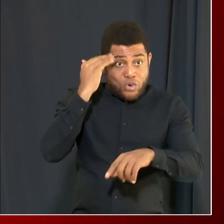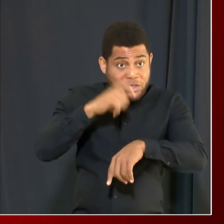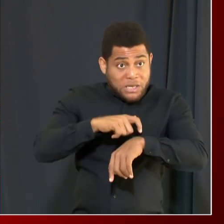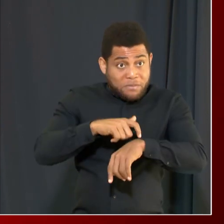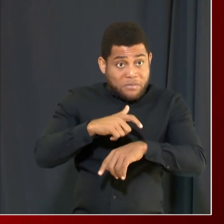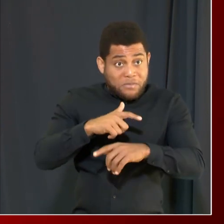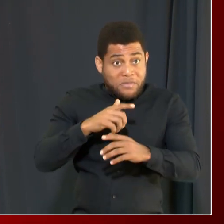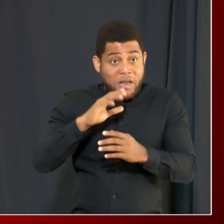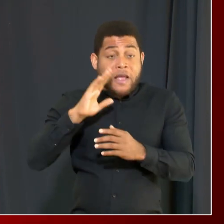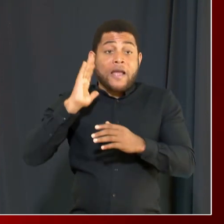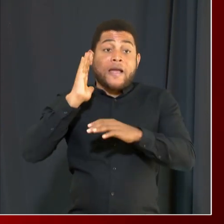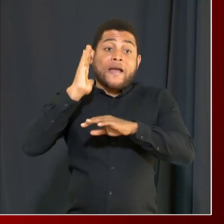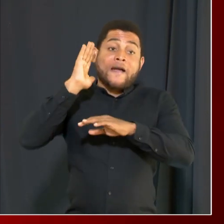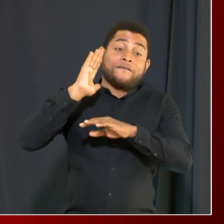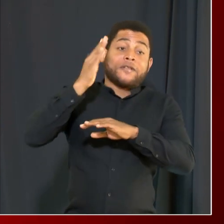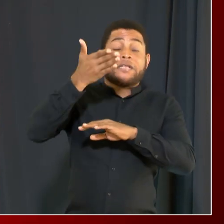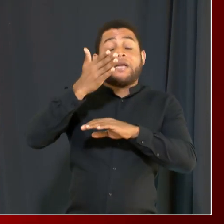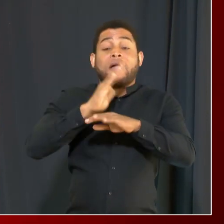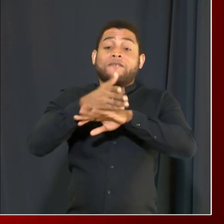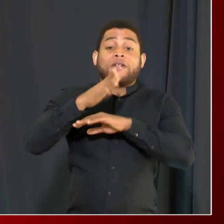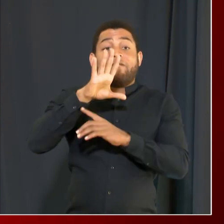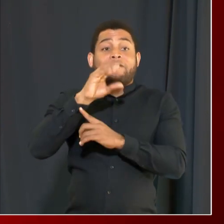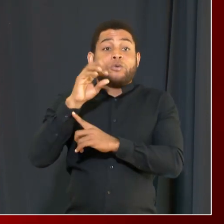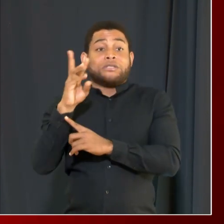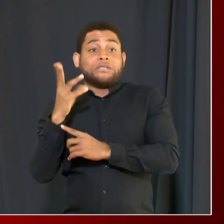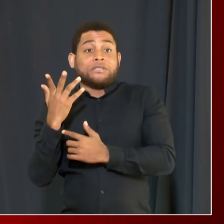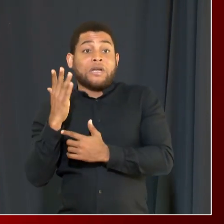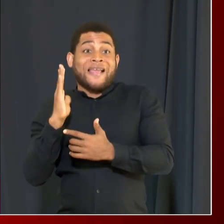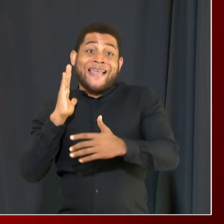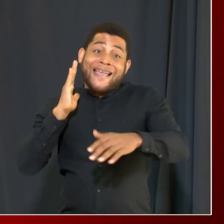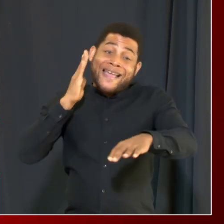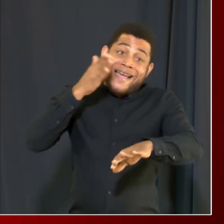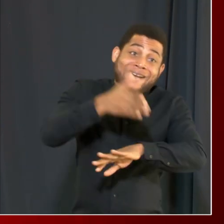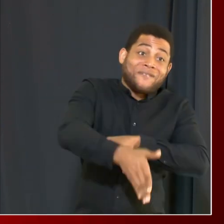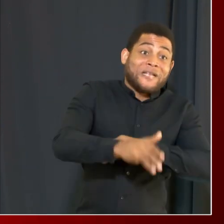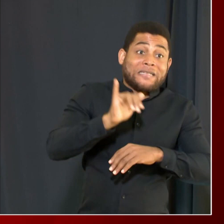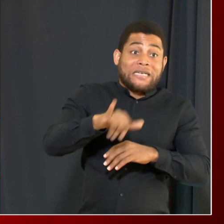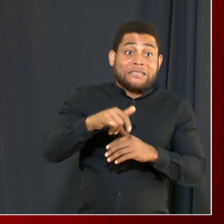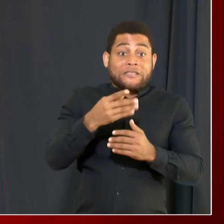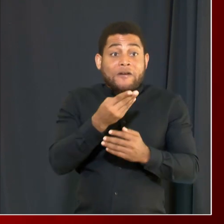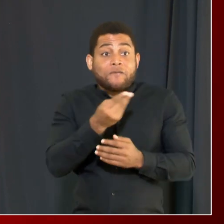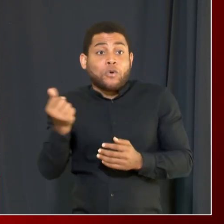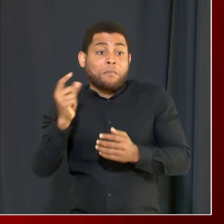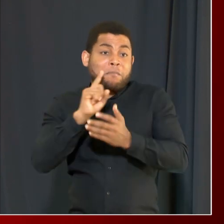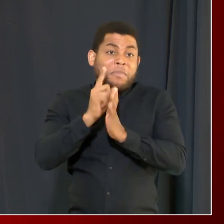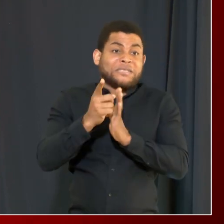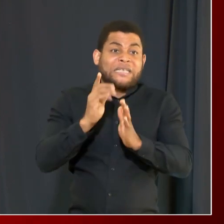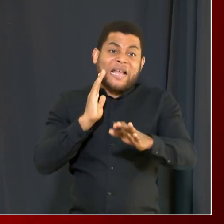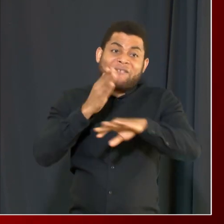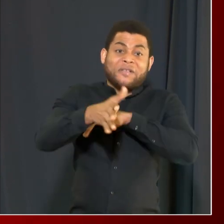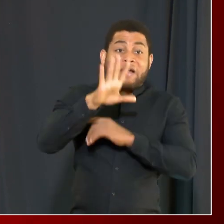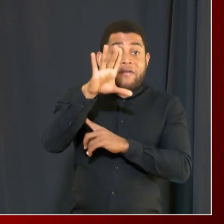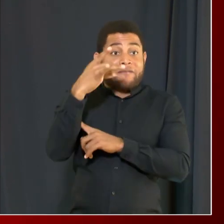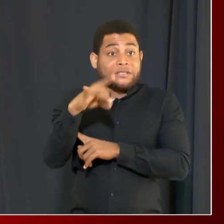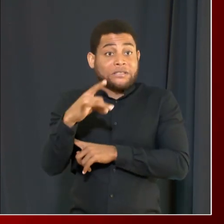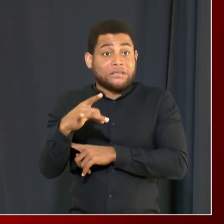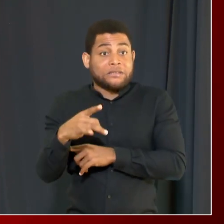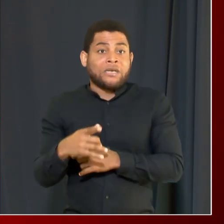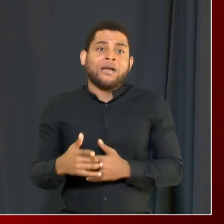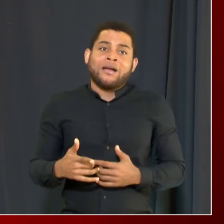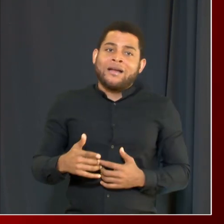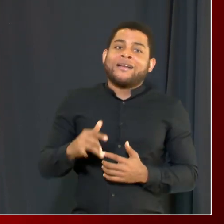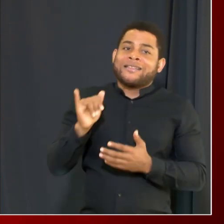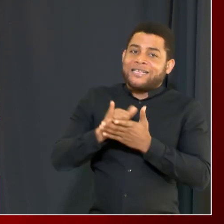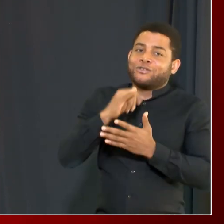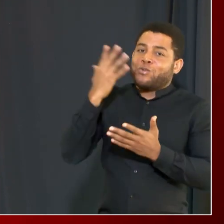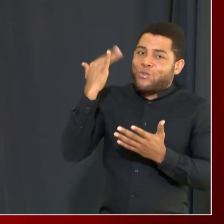after 5:06 and at least several minutes after 5:18. That's why I want to understand the